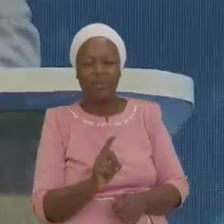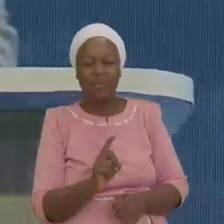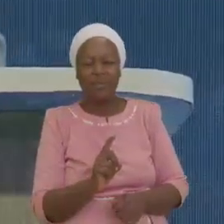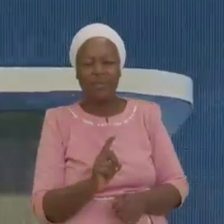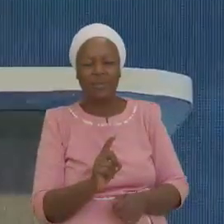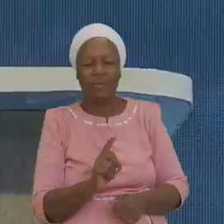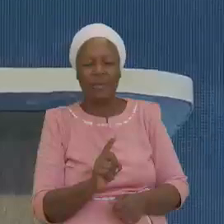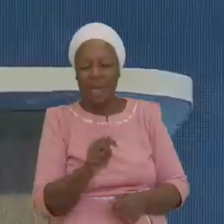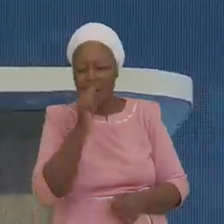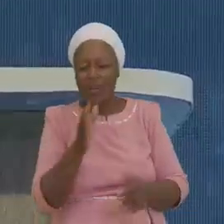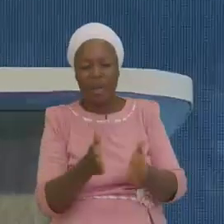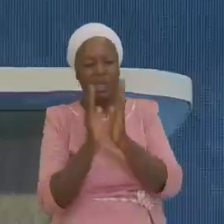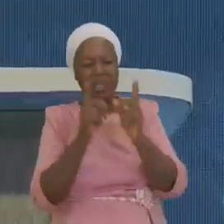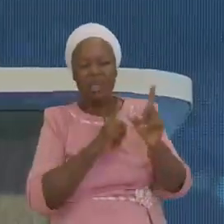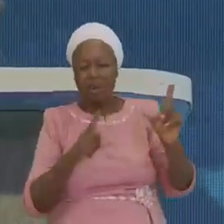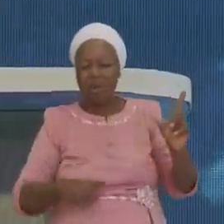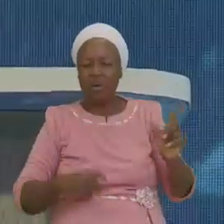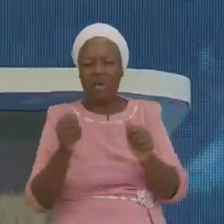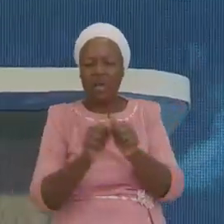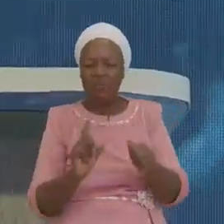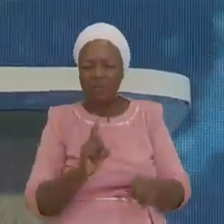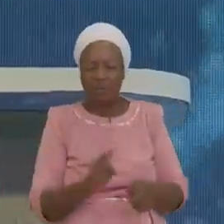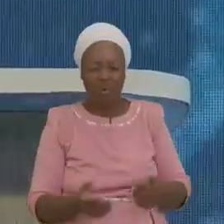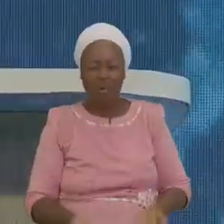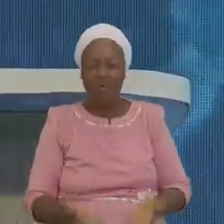I'm asking, Lord, everyone raising their